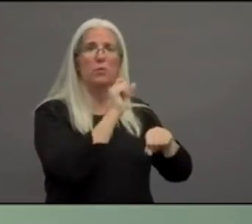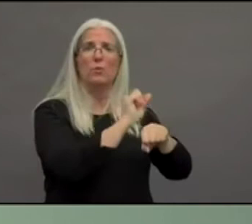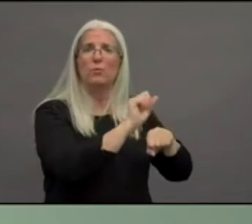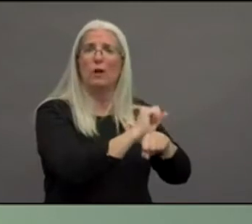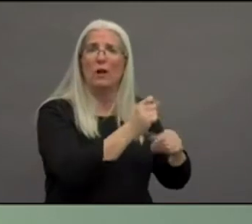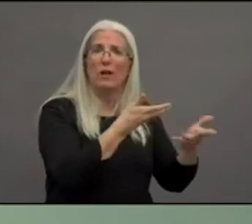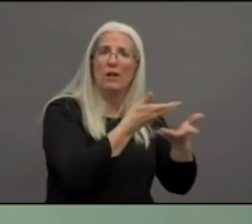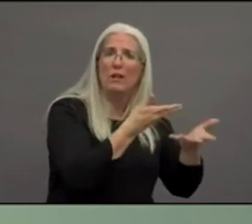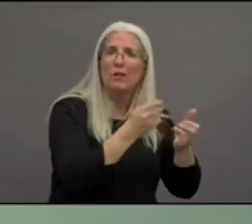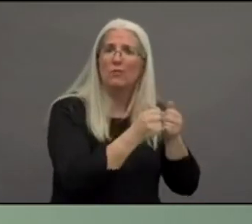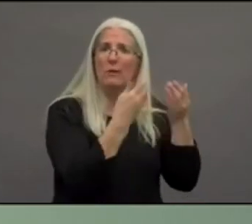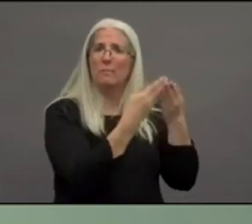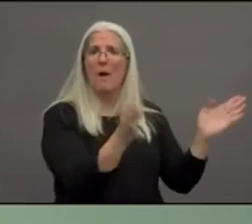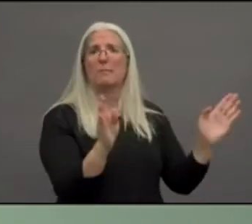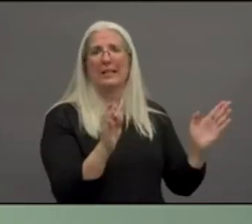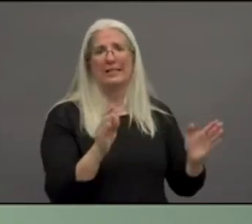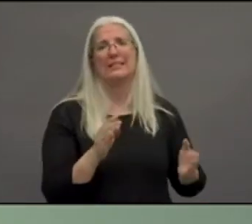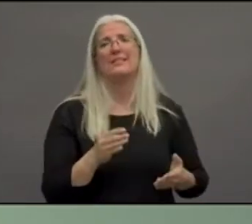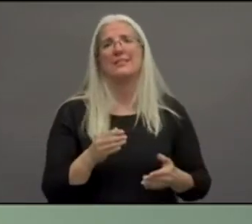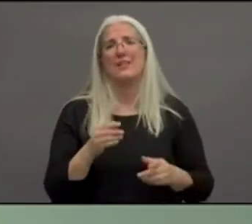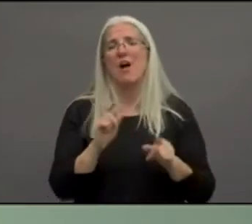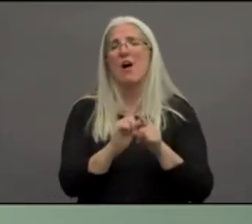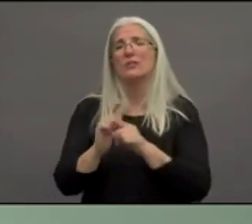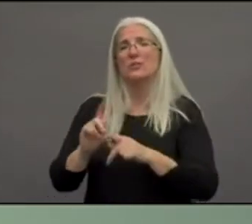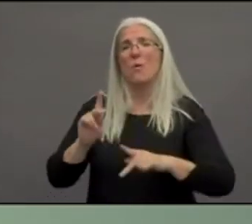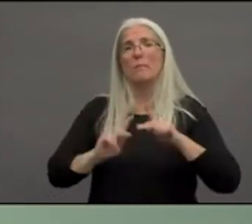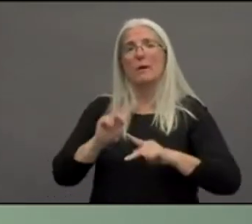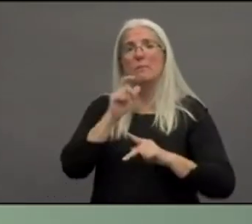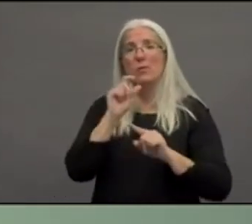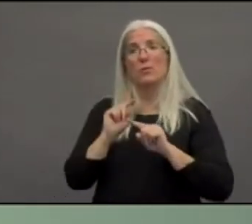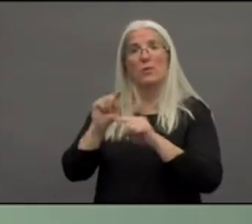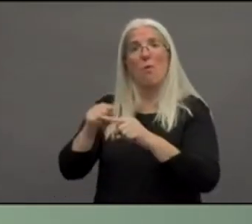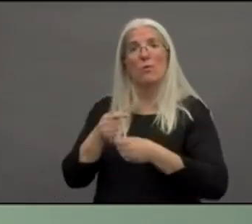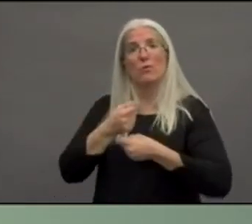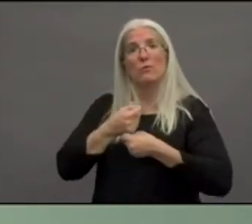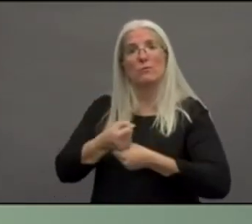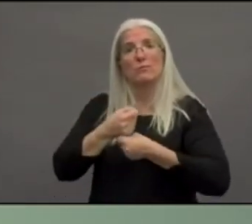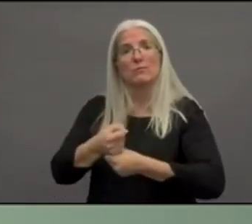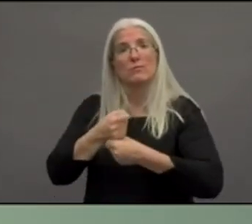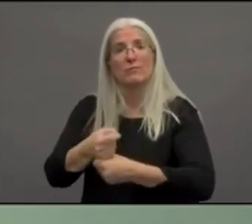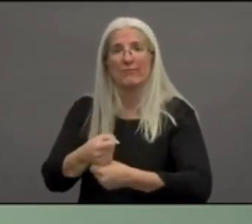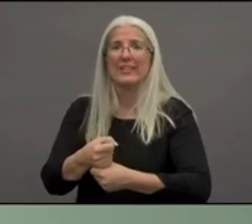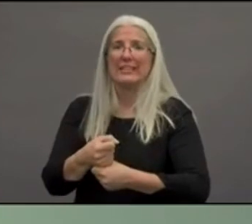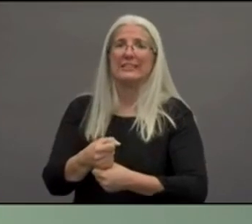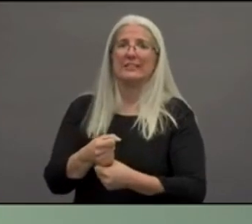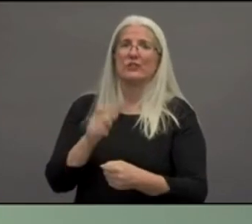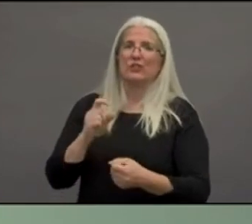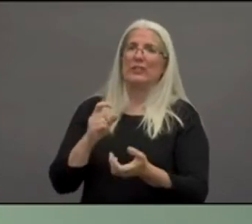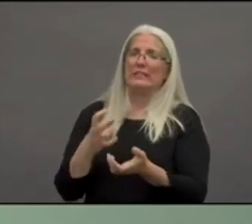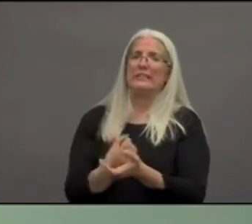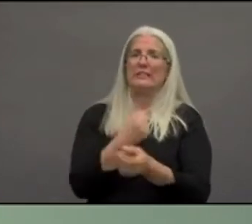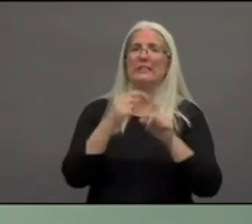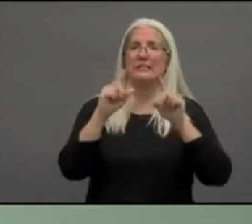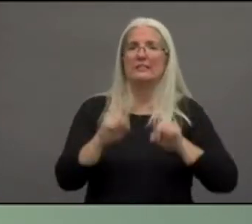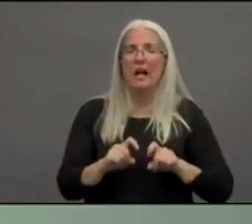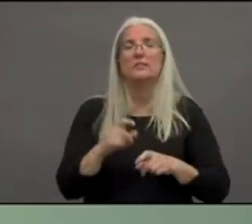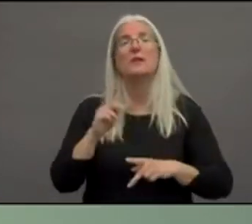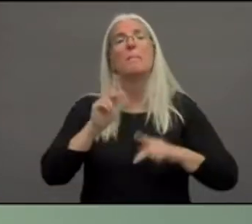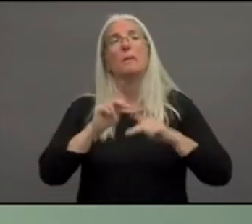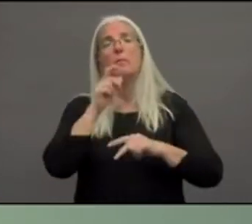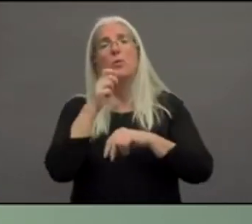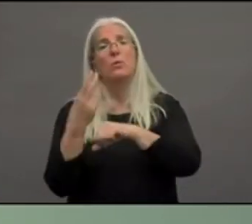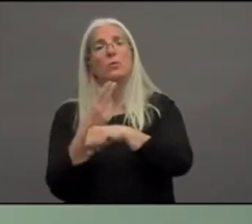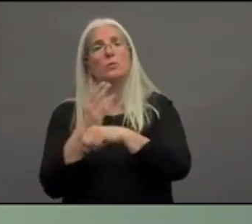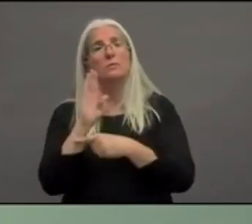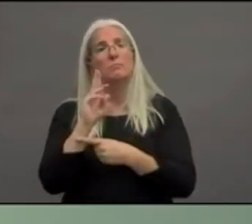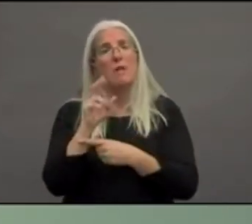like a protest, who ride mass transit, have chronic health conditions, are 60 years or older, or experience